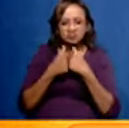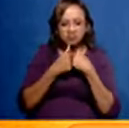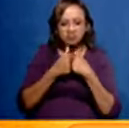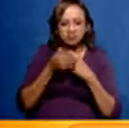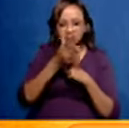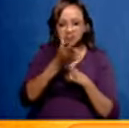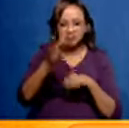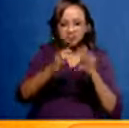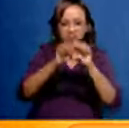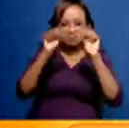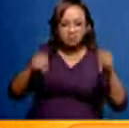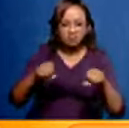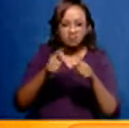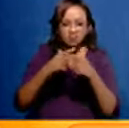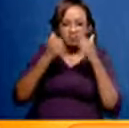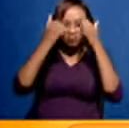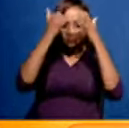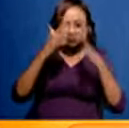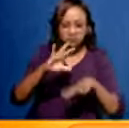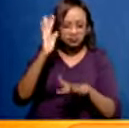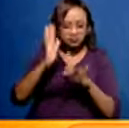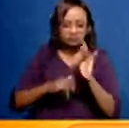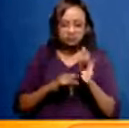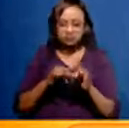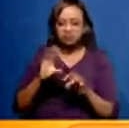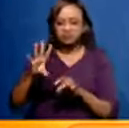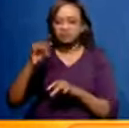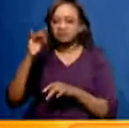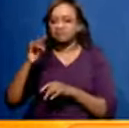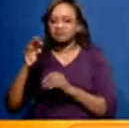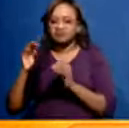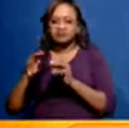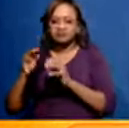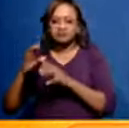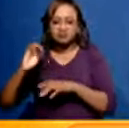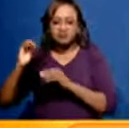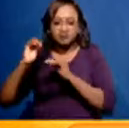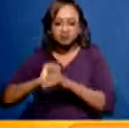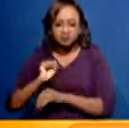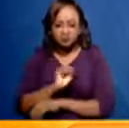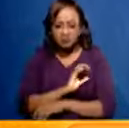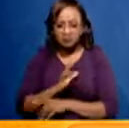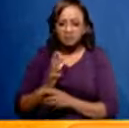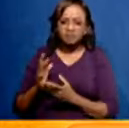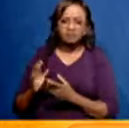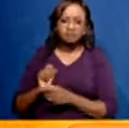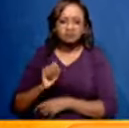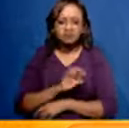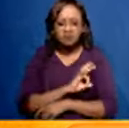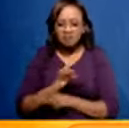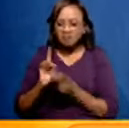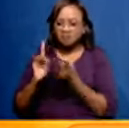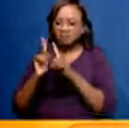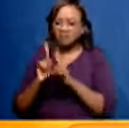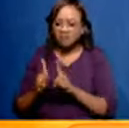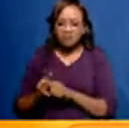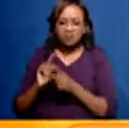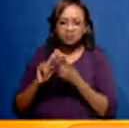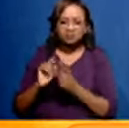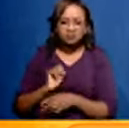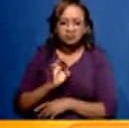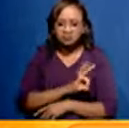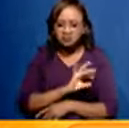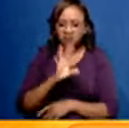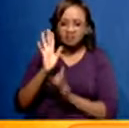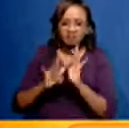where students cannot find their faculty, where faculty is overwhelmed to basically to support these students. That's not a lack of will,